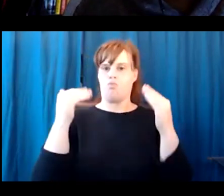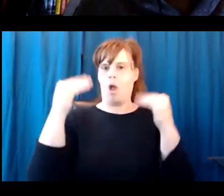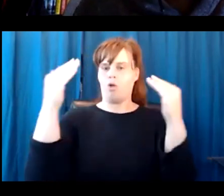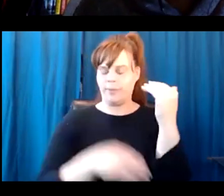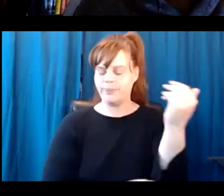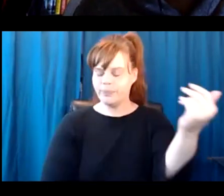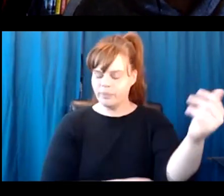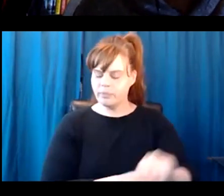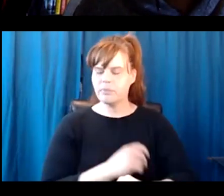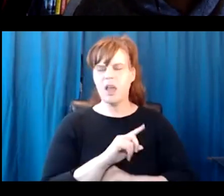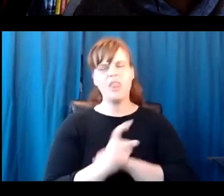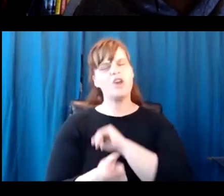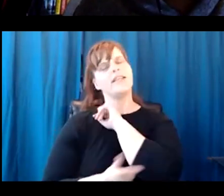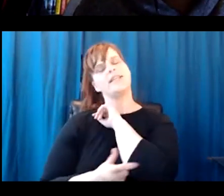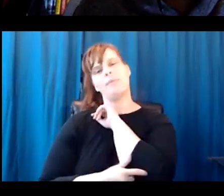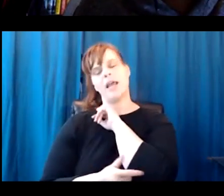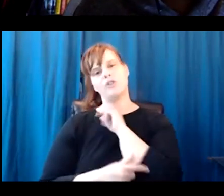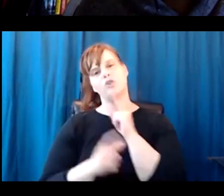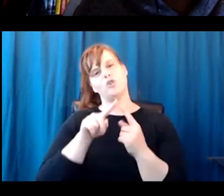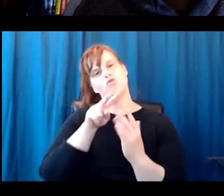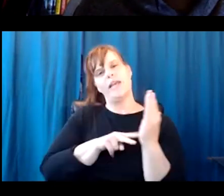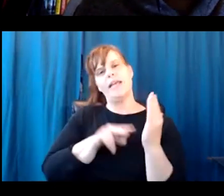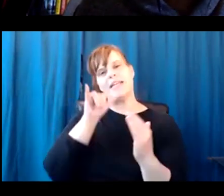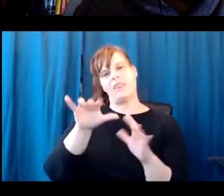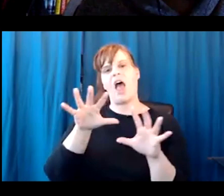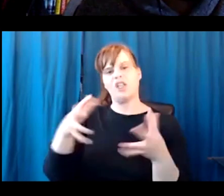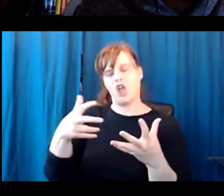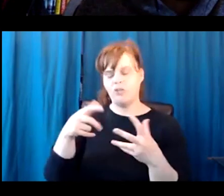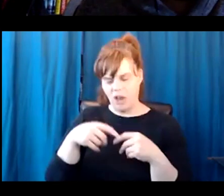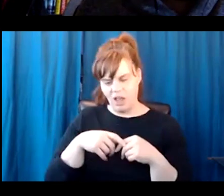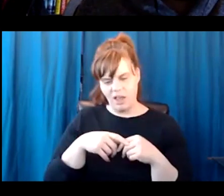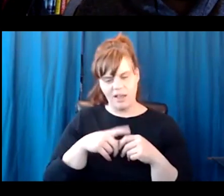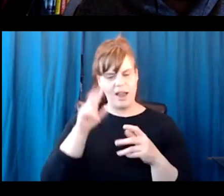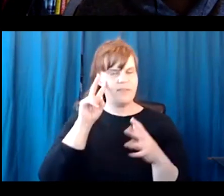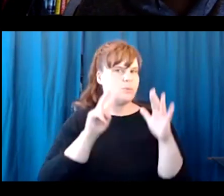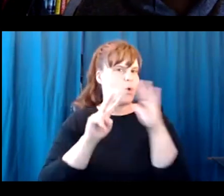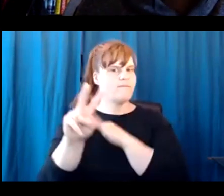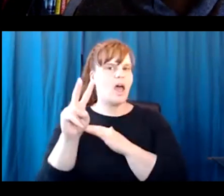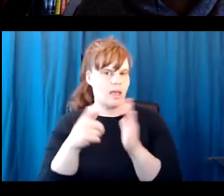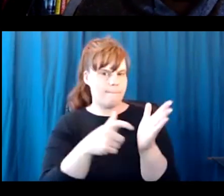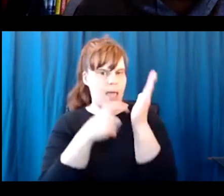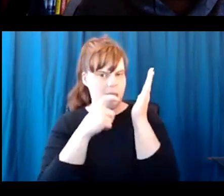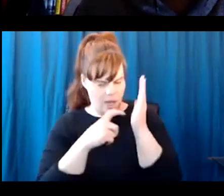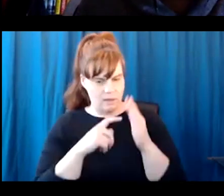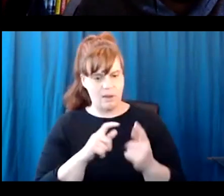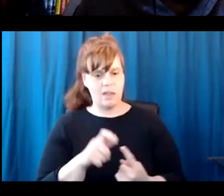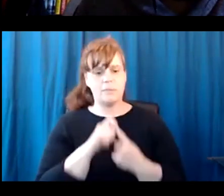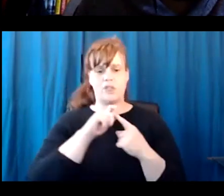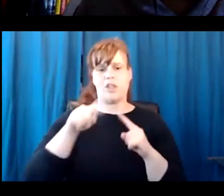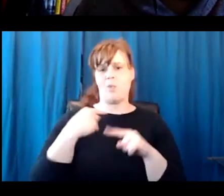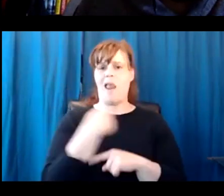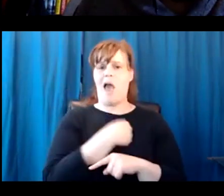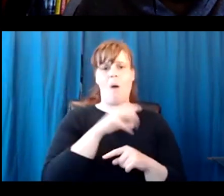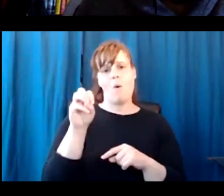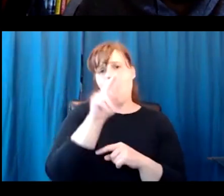There's the temptation to read into the genre a sort of prophetic mandate, especially when our own time seems so dire